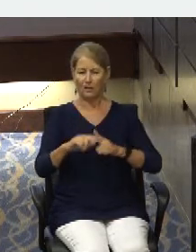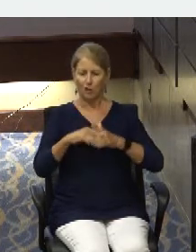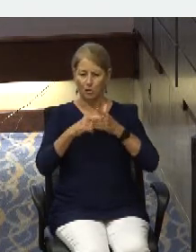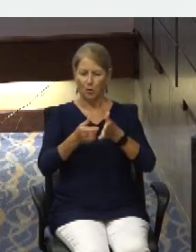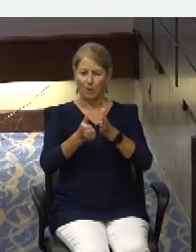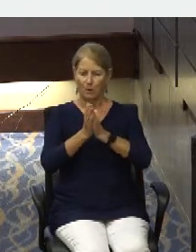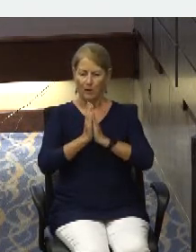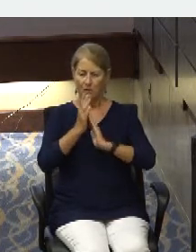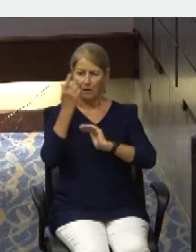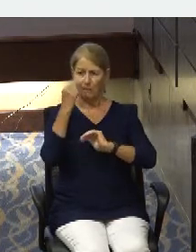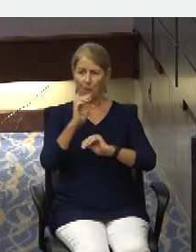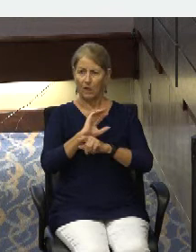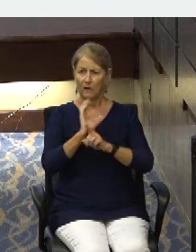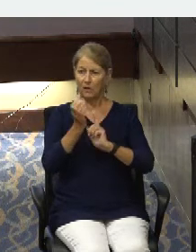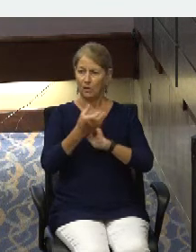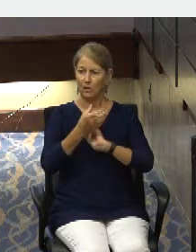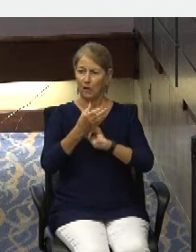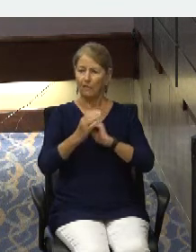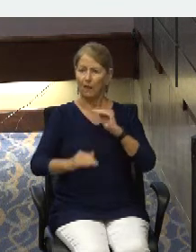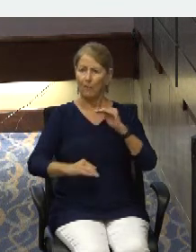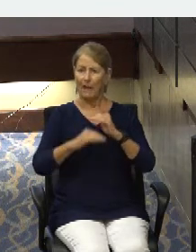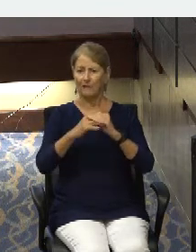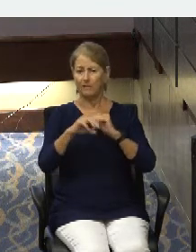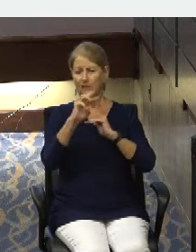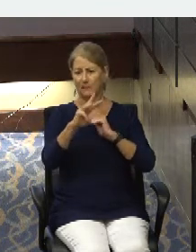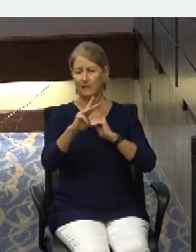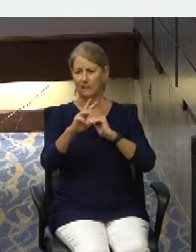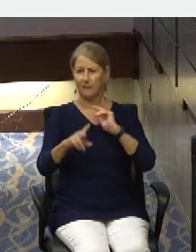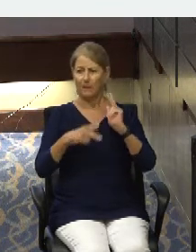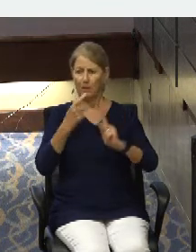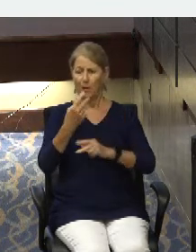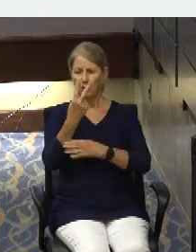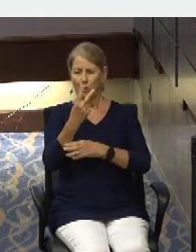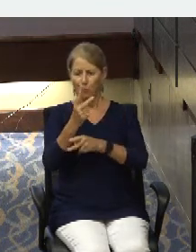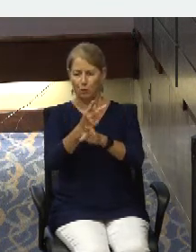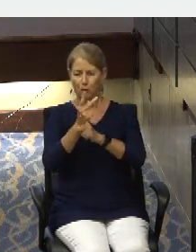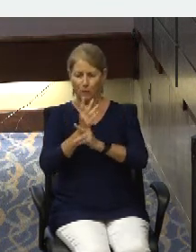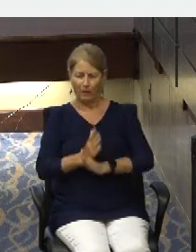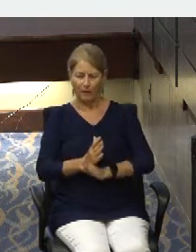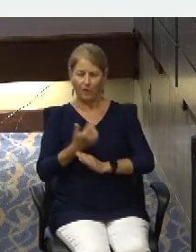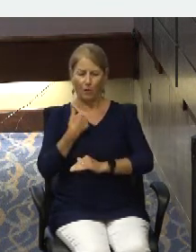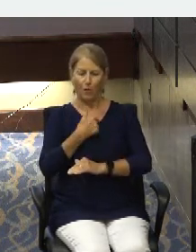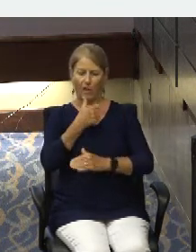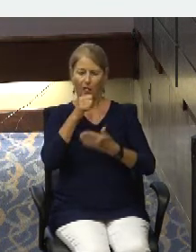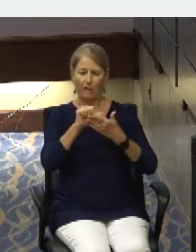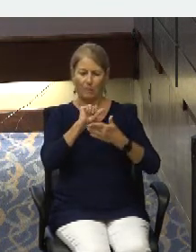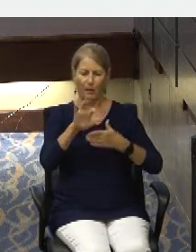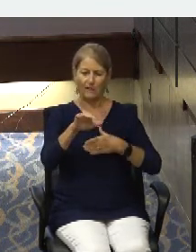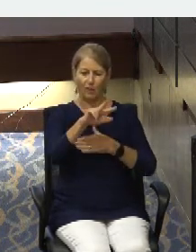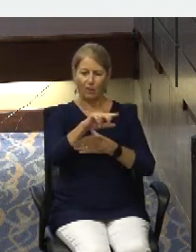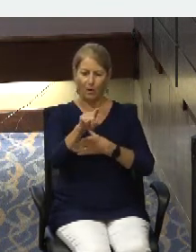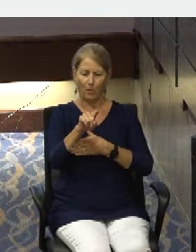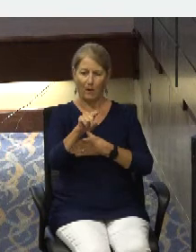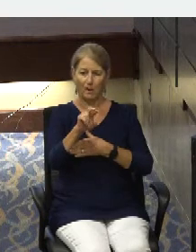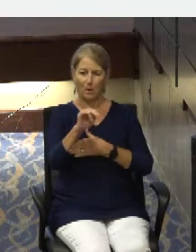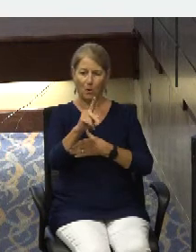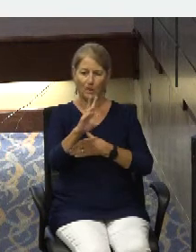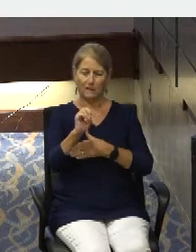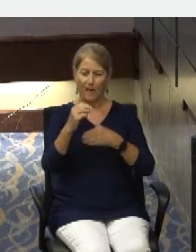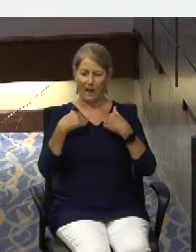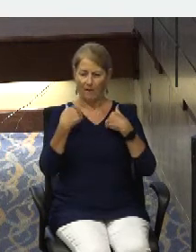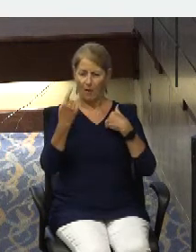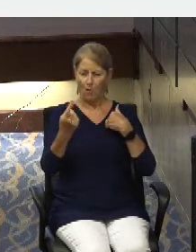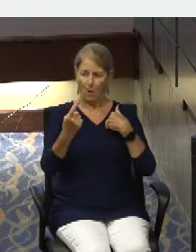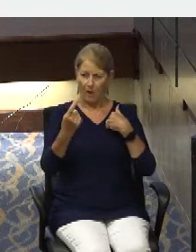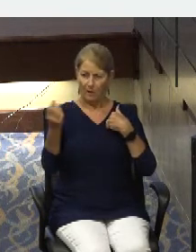of a maximum of 6 residents and 2 supervisory personnel. We did mail out 31 notices and had 1 returned in favor.